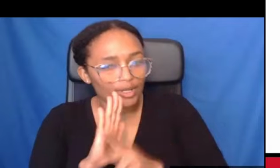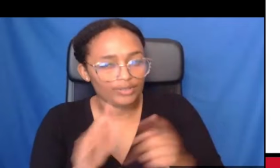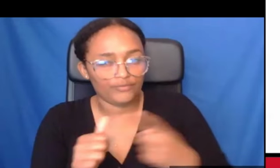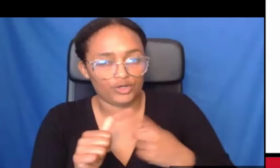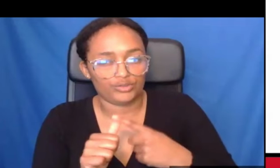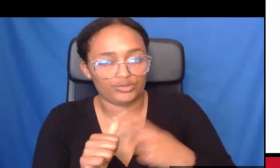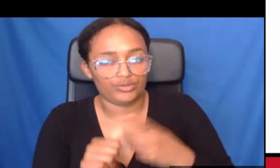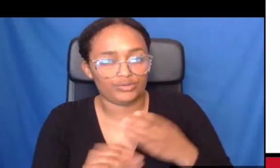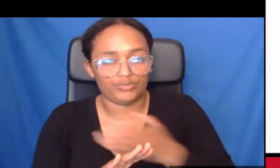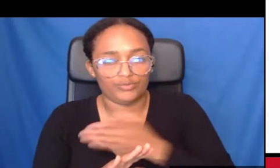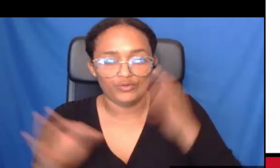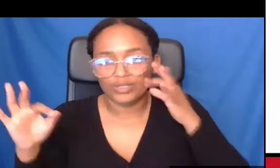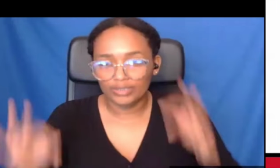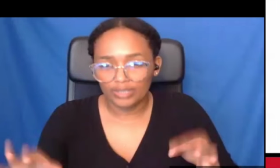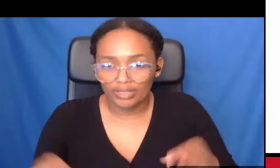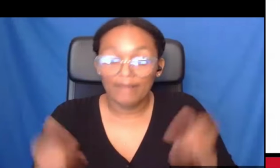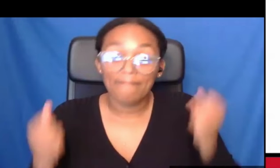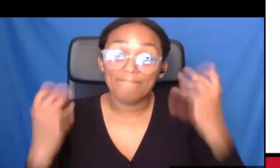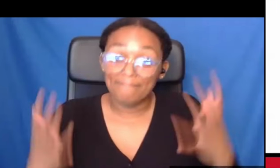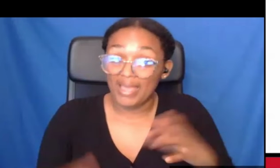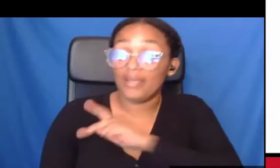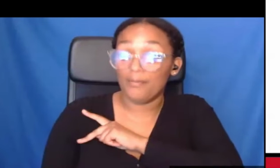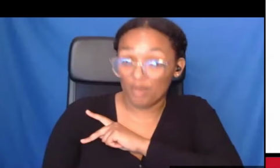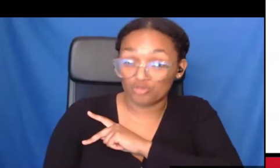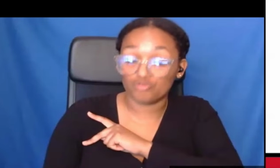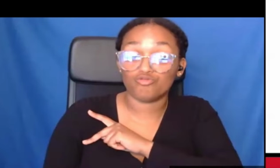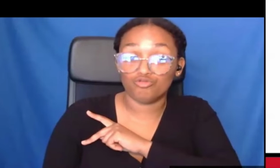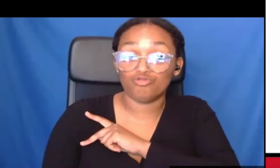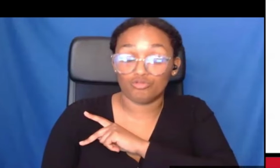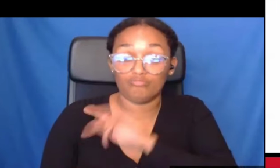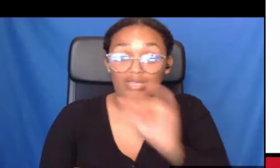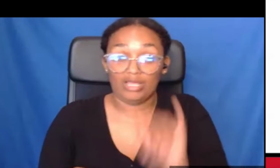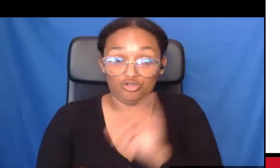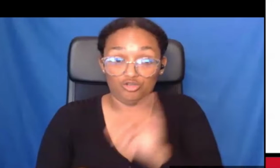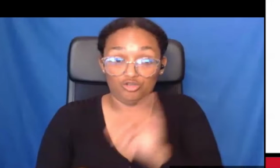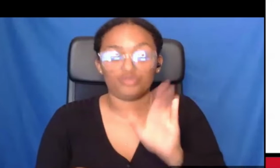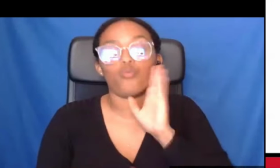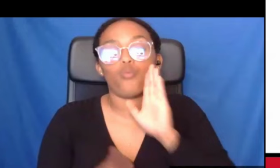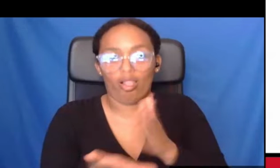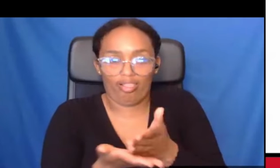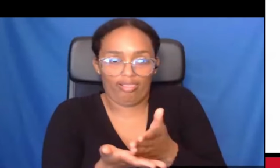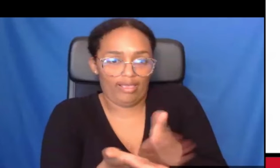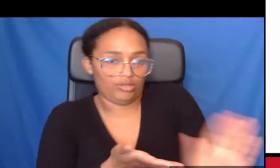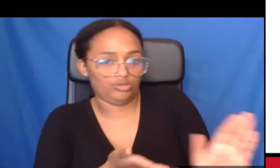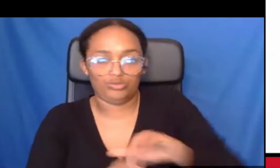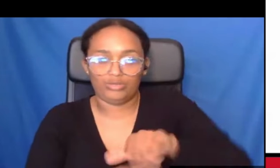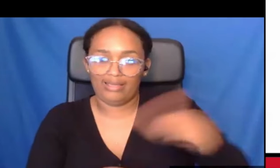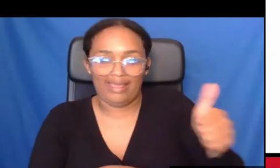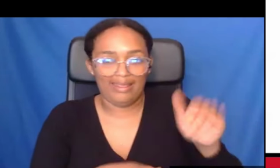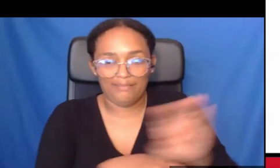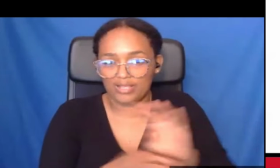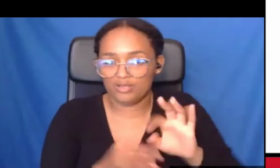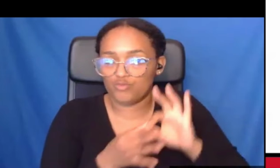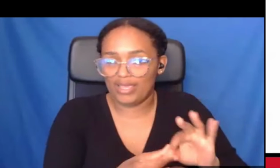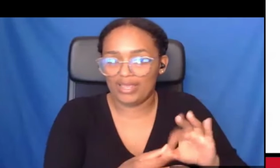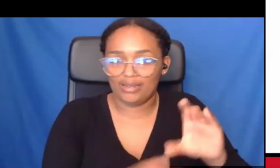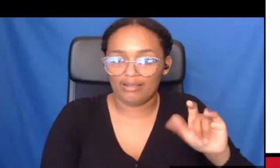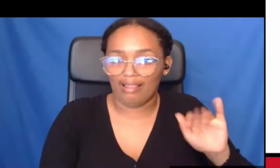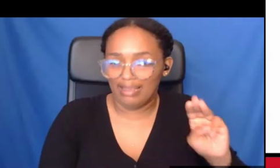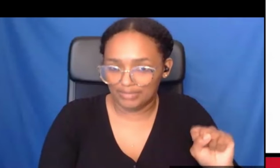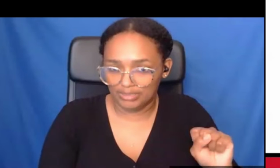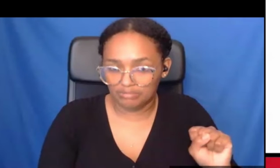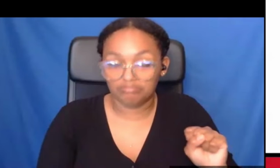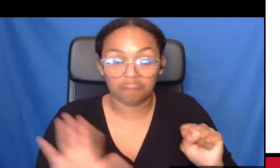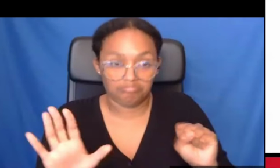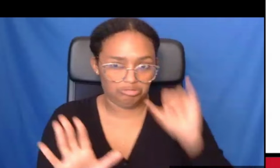personal insurance policies exclude business-related liability claims. Stuff to think about, but if